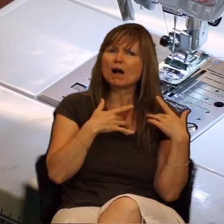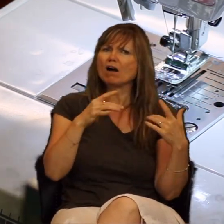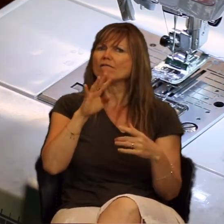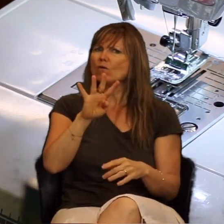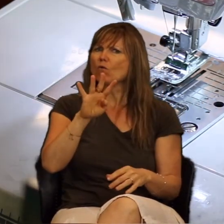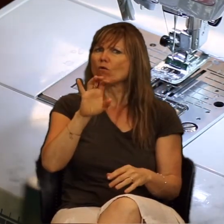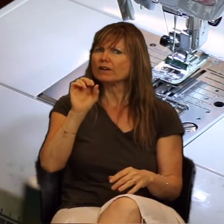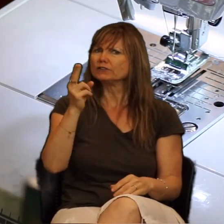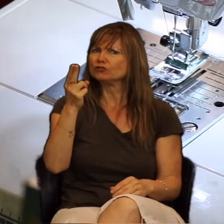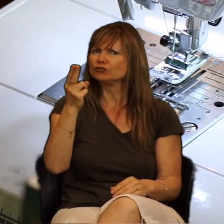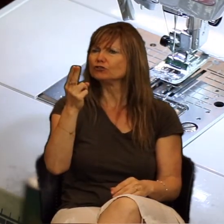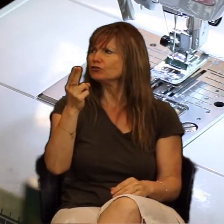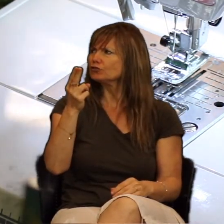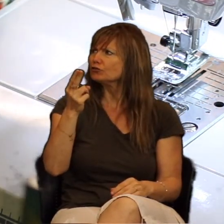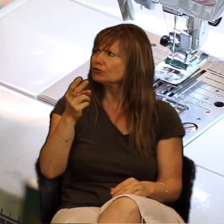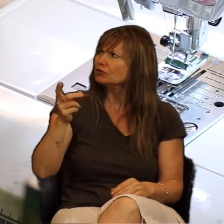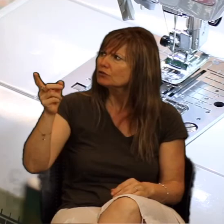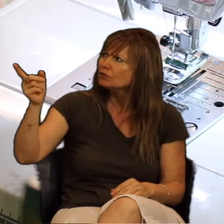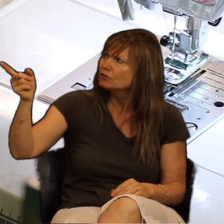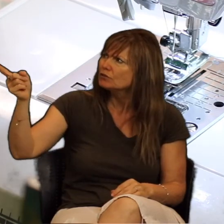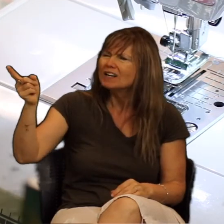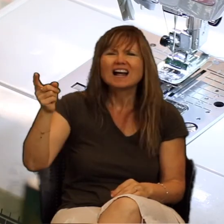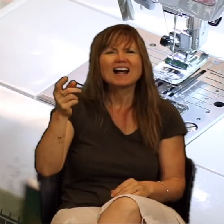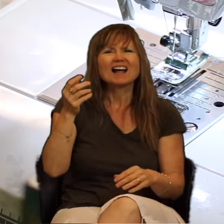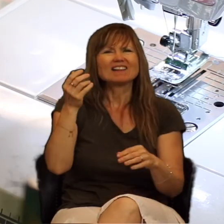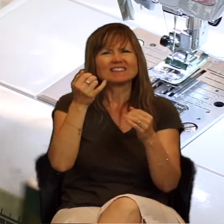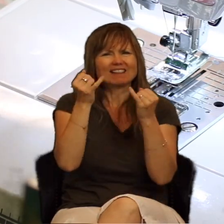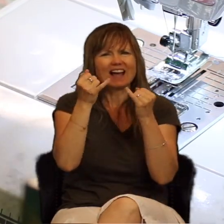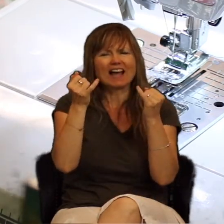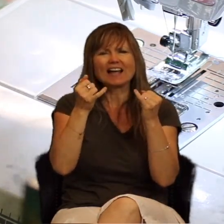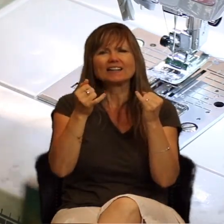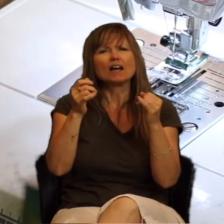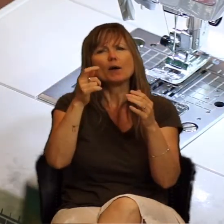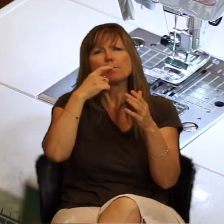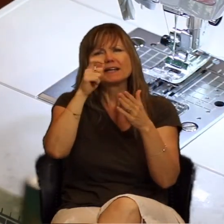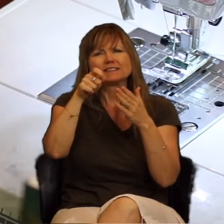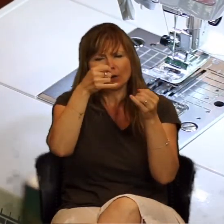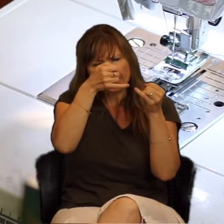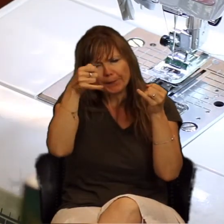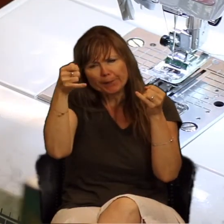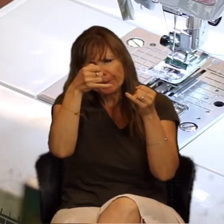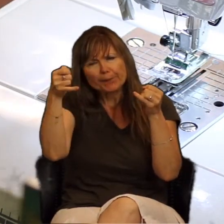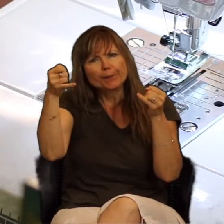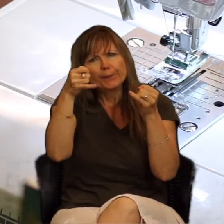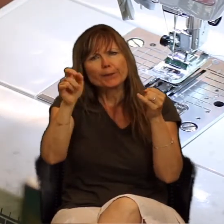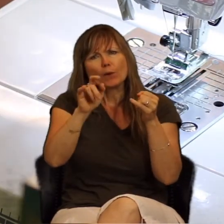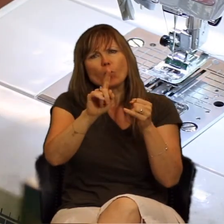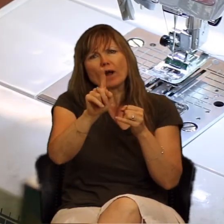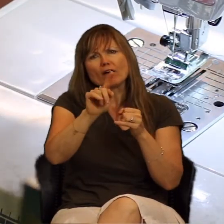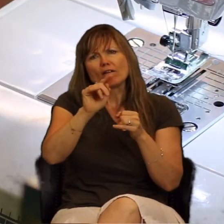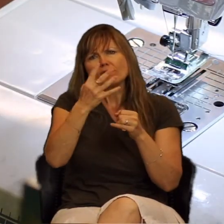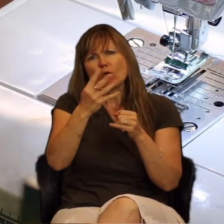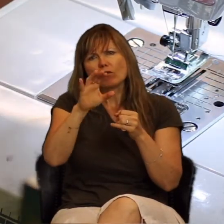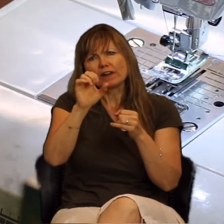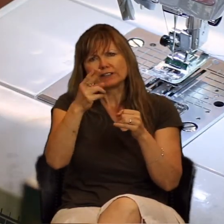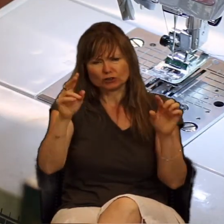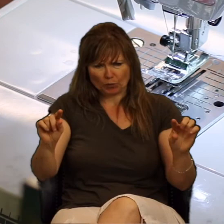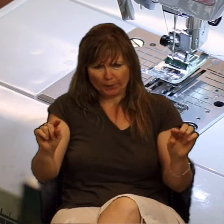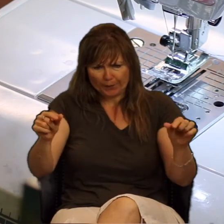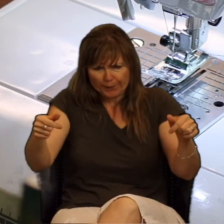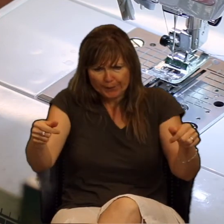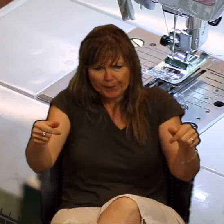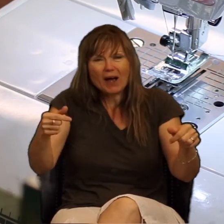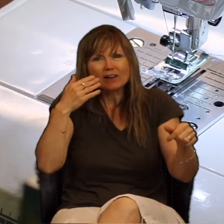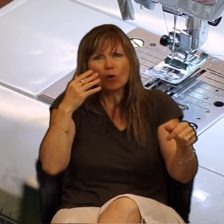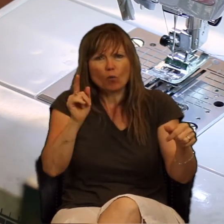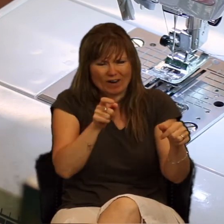actually just lightly drew a line at 4 inches where I know that when I fold it over, that's where I'm